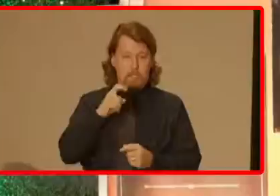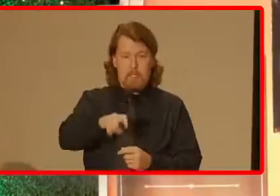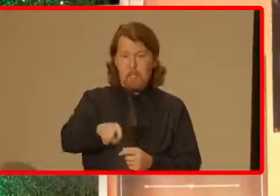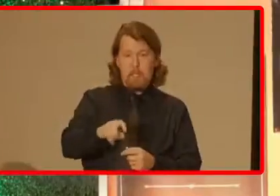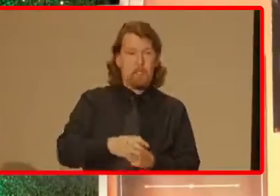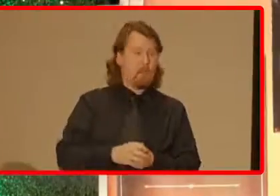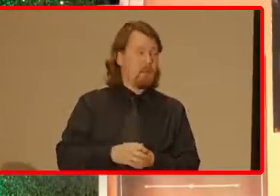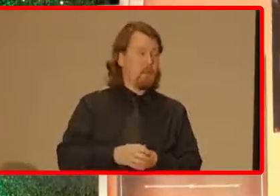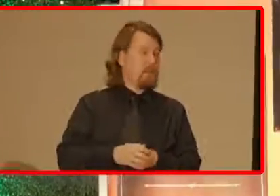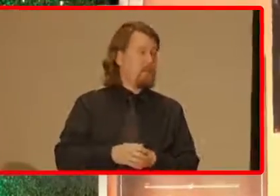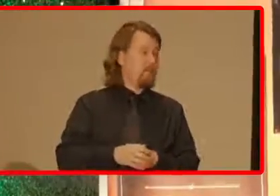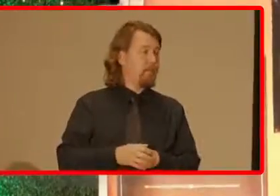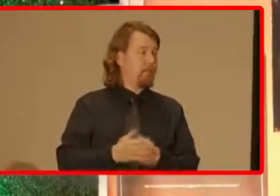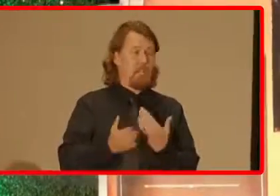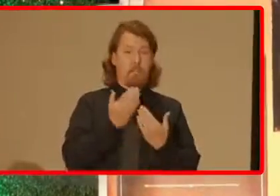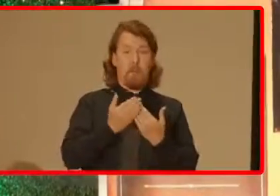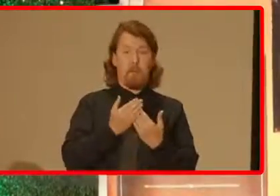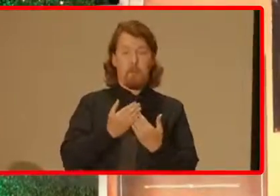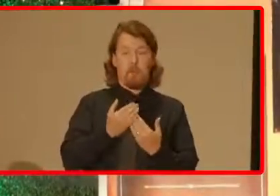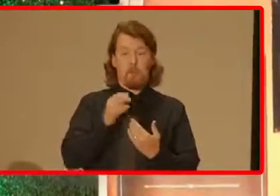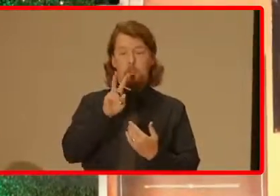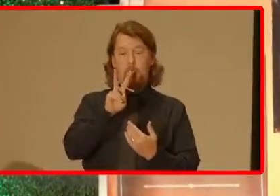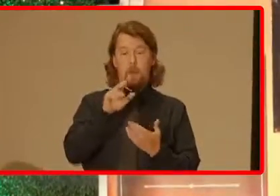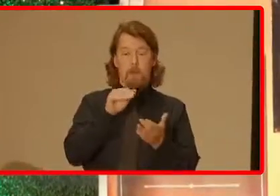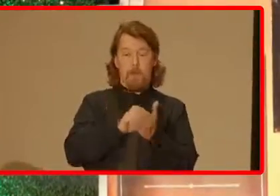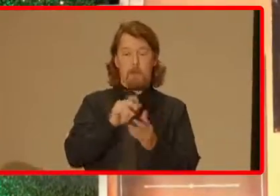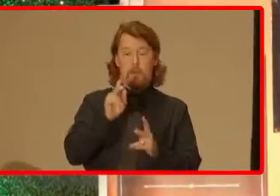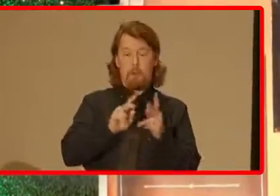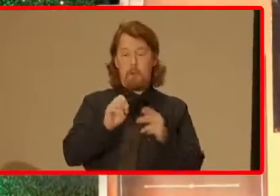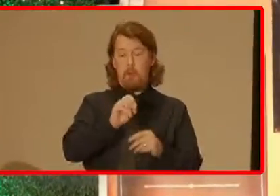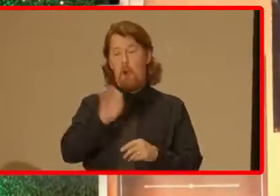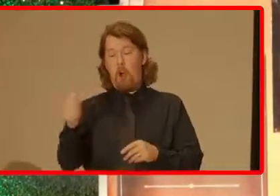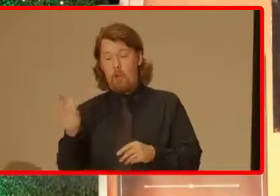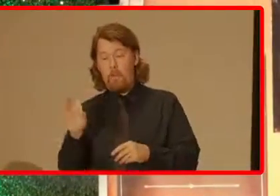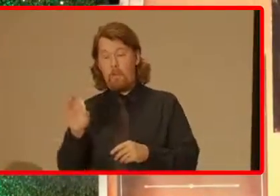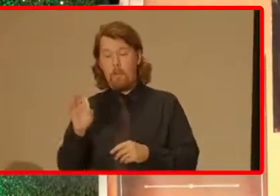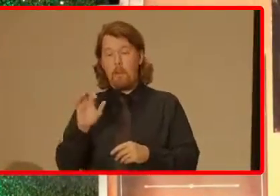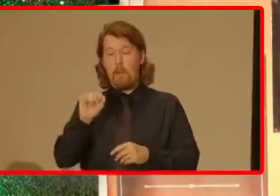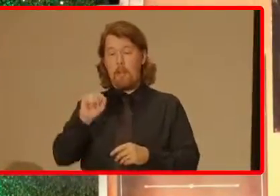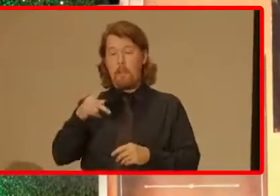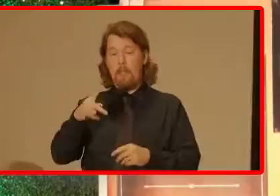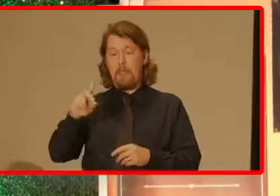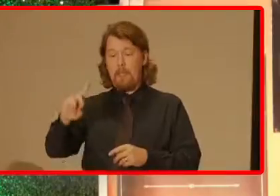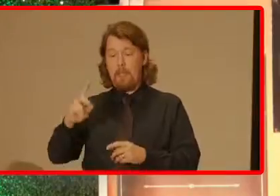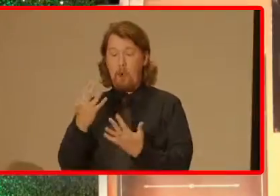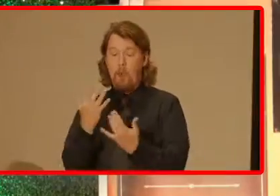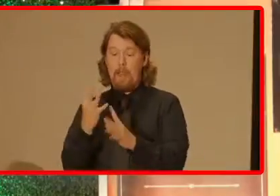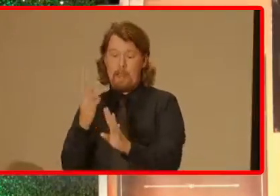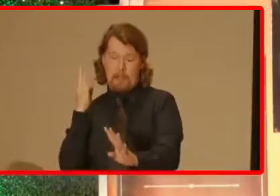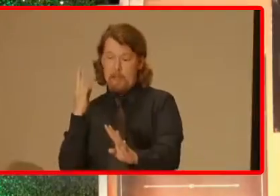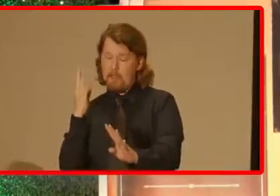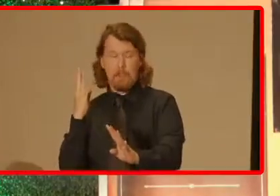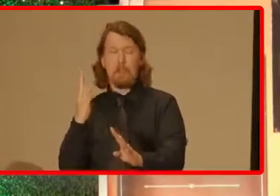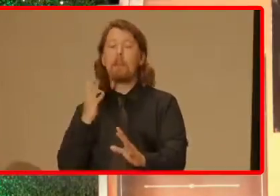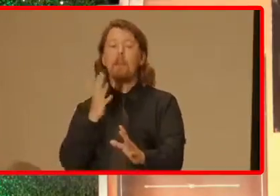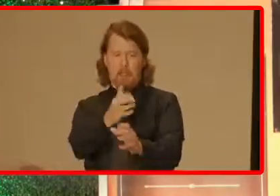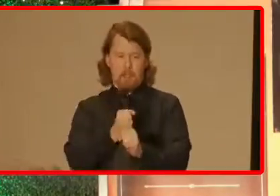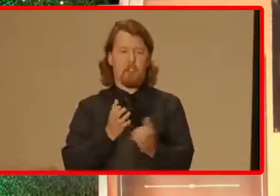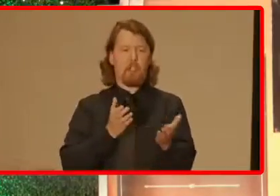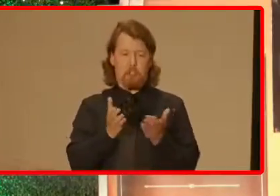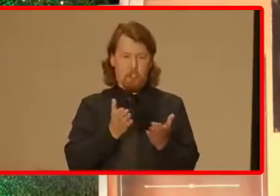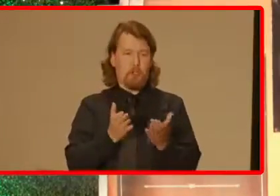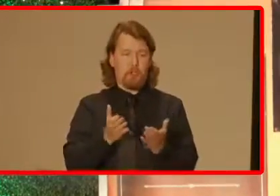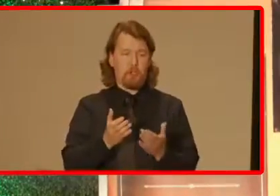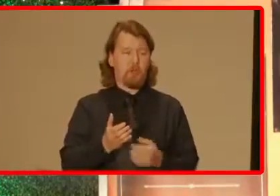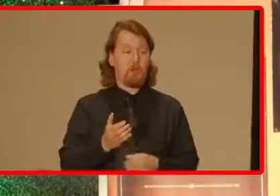This takes almost 2,000 people off the APD waiver waiting list and brings them into services. We also